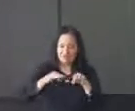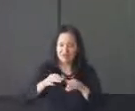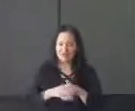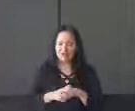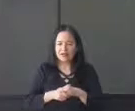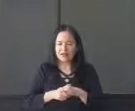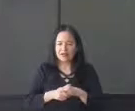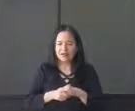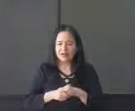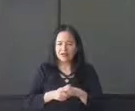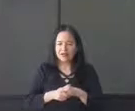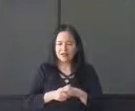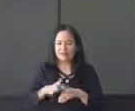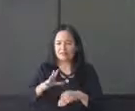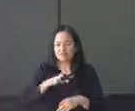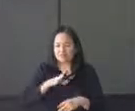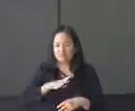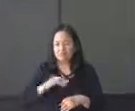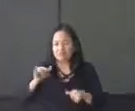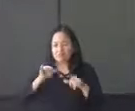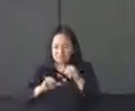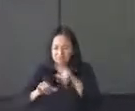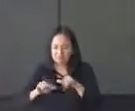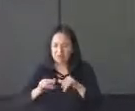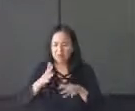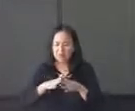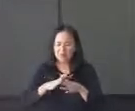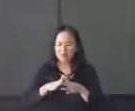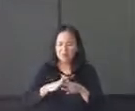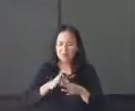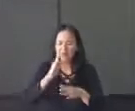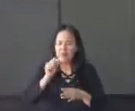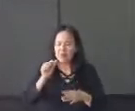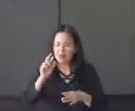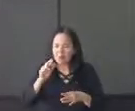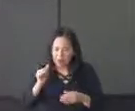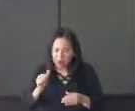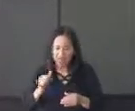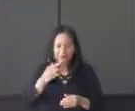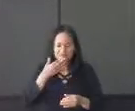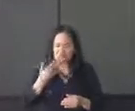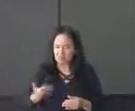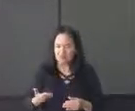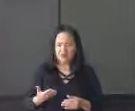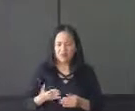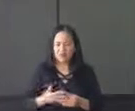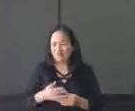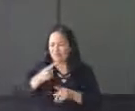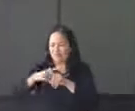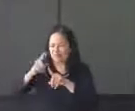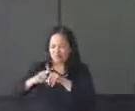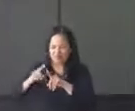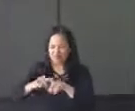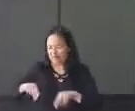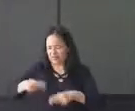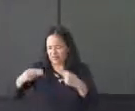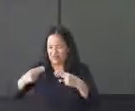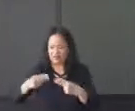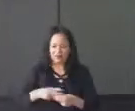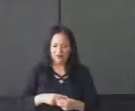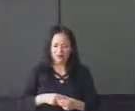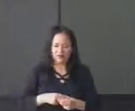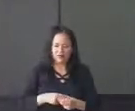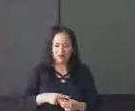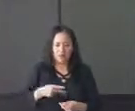microactivities. We installed laboratories, bars, and bakeries. The model,